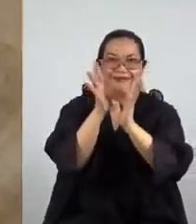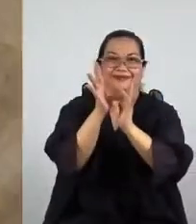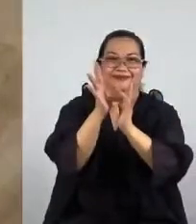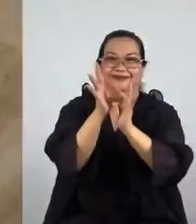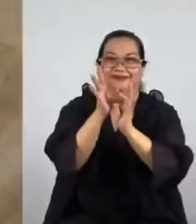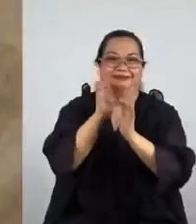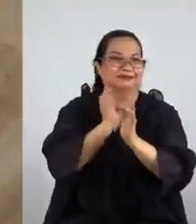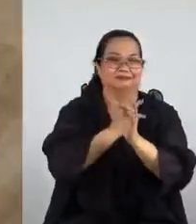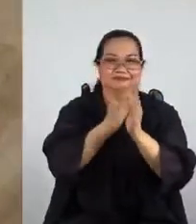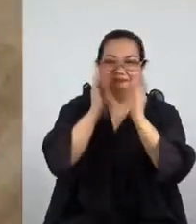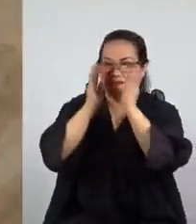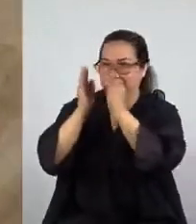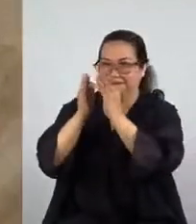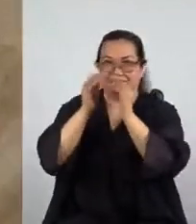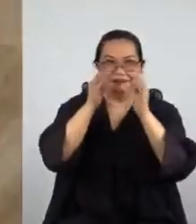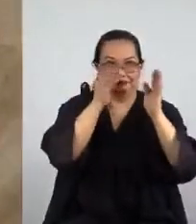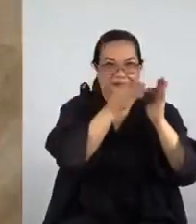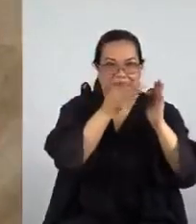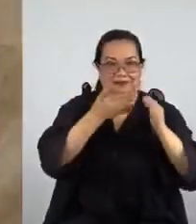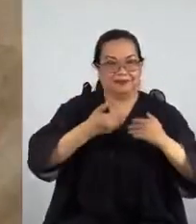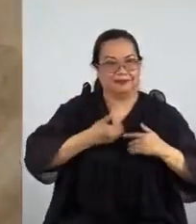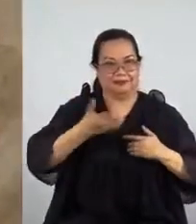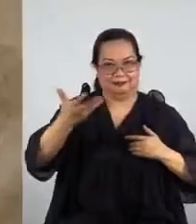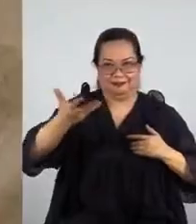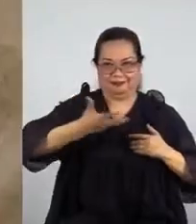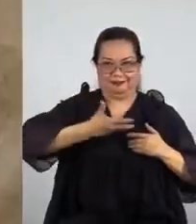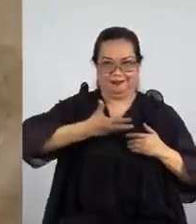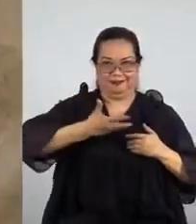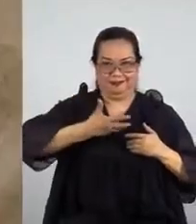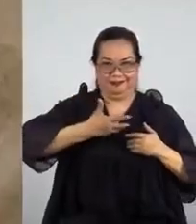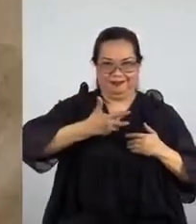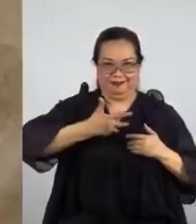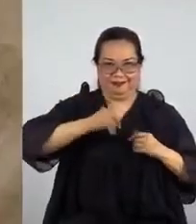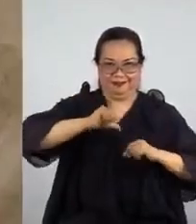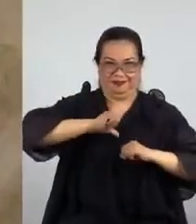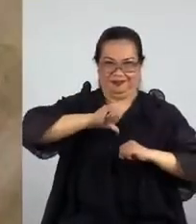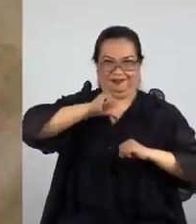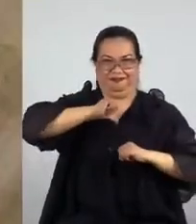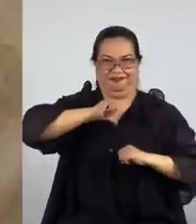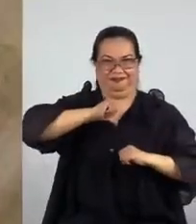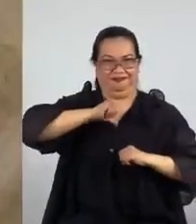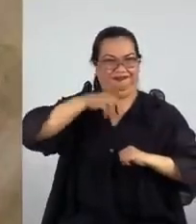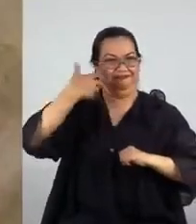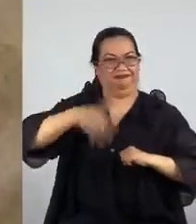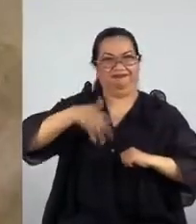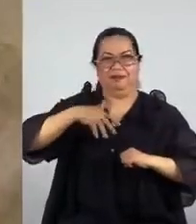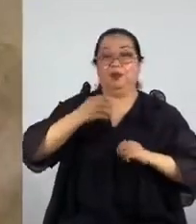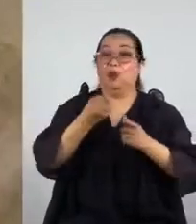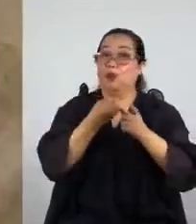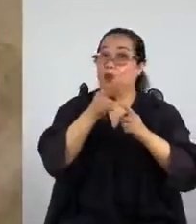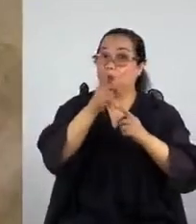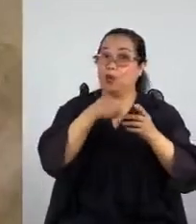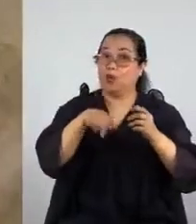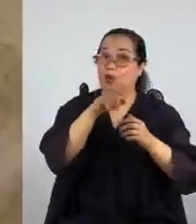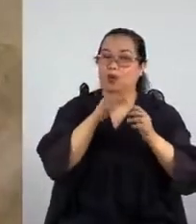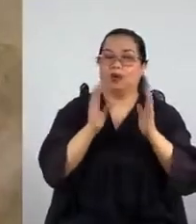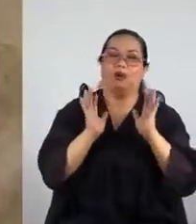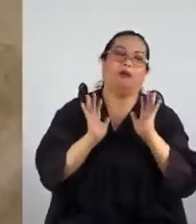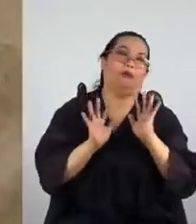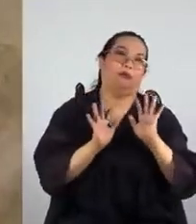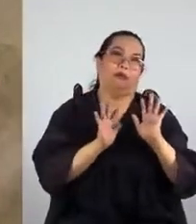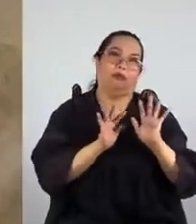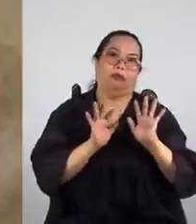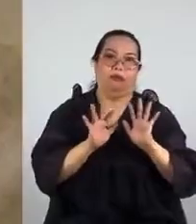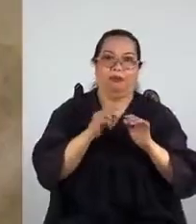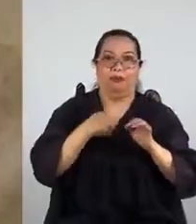We don't focus on our progress. We become either proud or complacent. We don't focus on